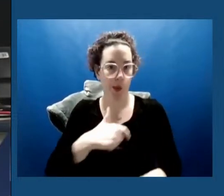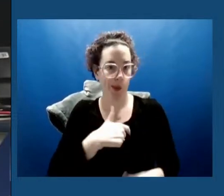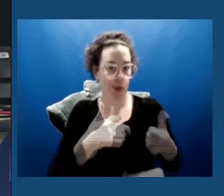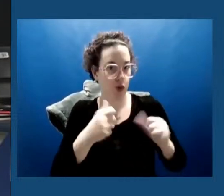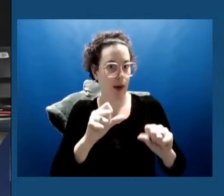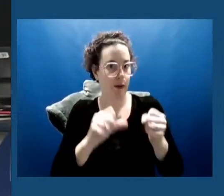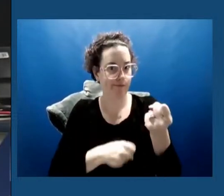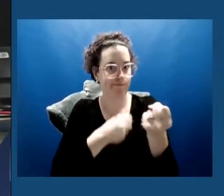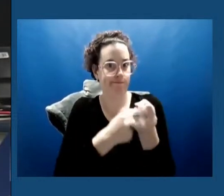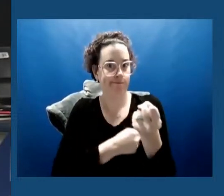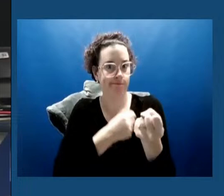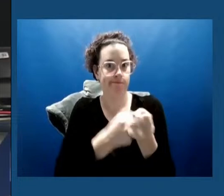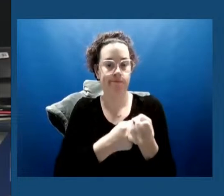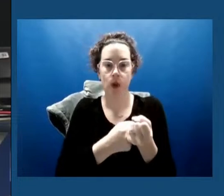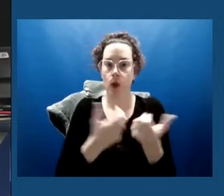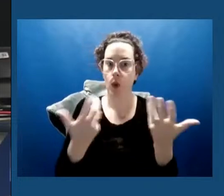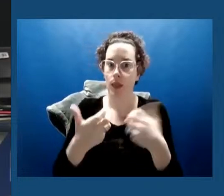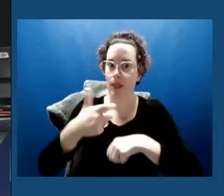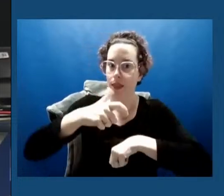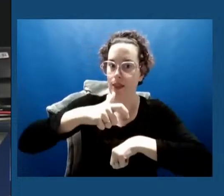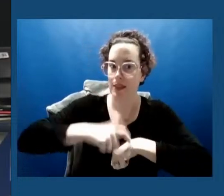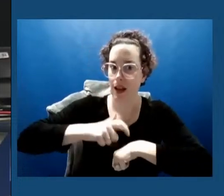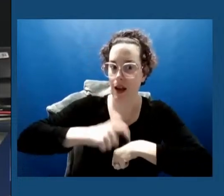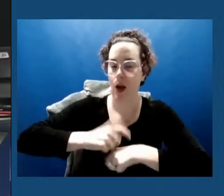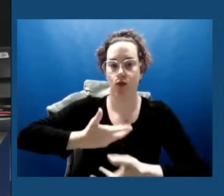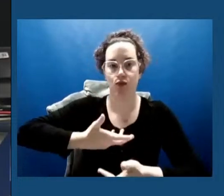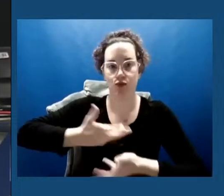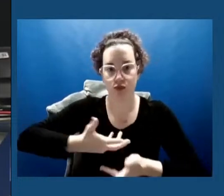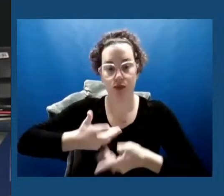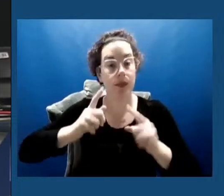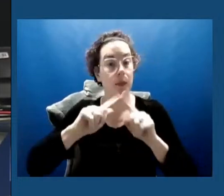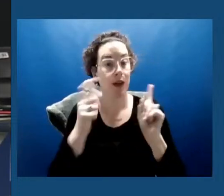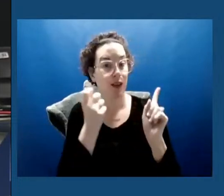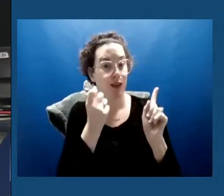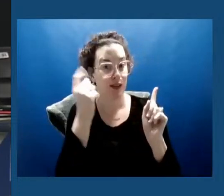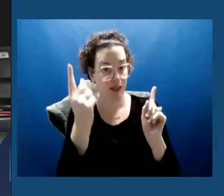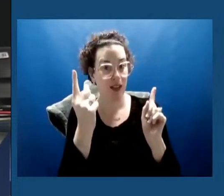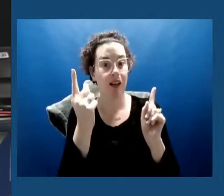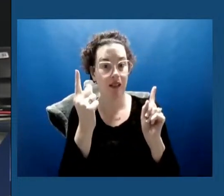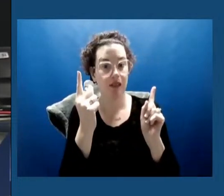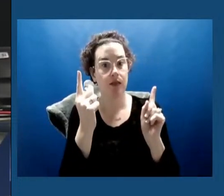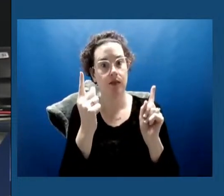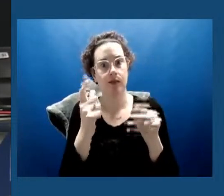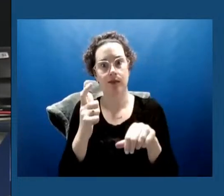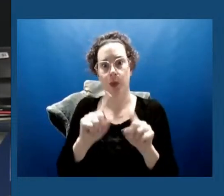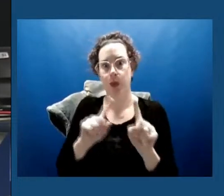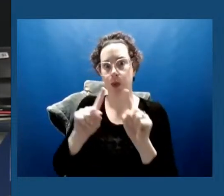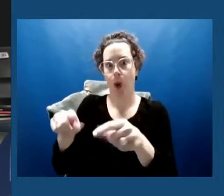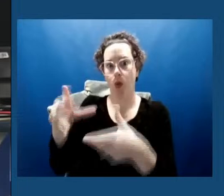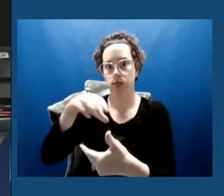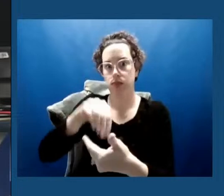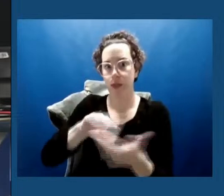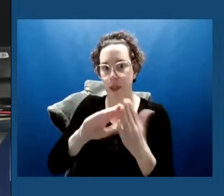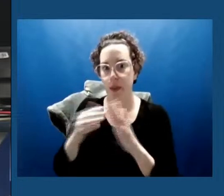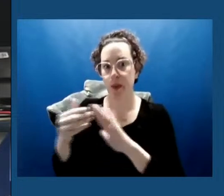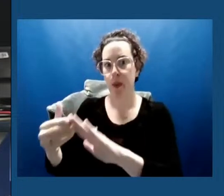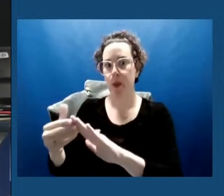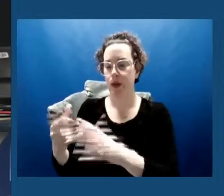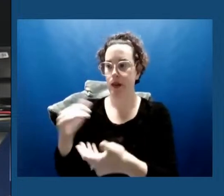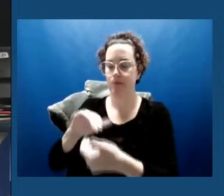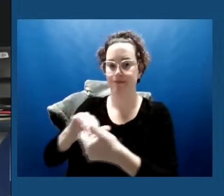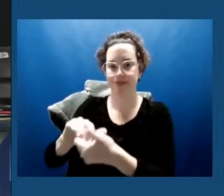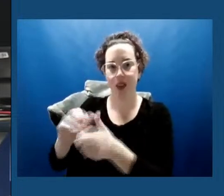reinforce with our time in educators, but also the time that we spend in communities and with families. Because I also want to make sure that